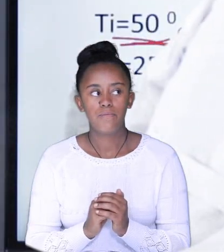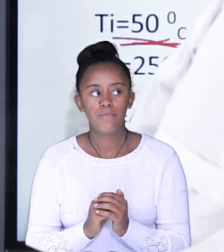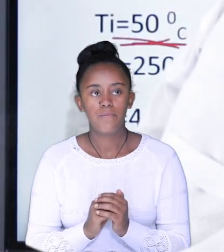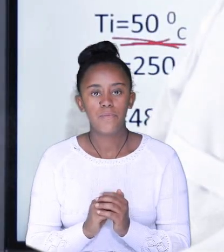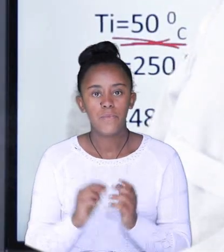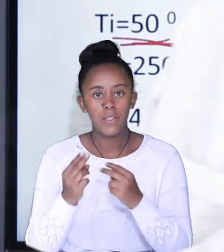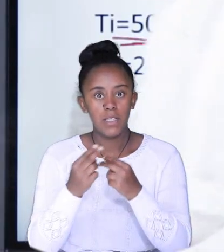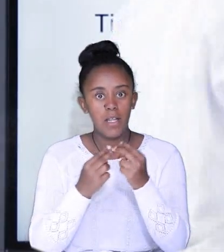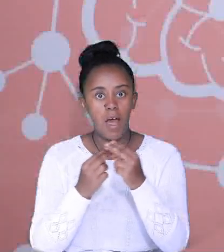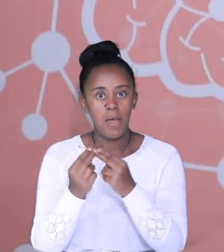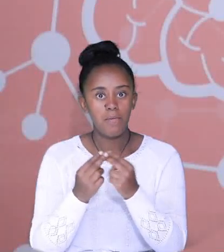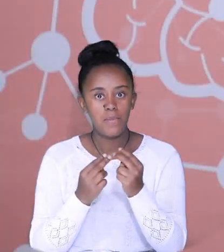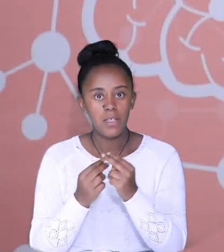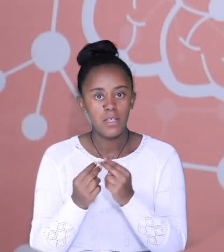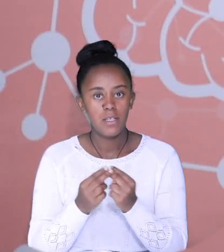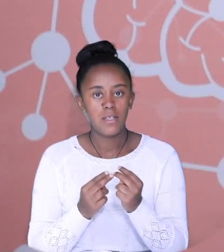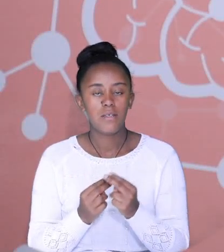Times